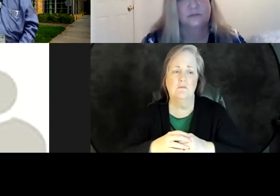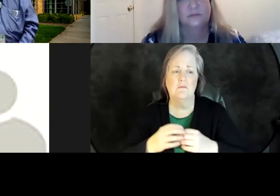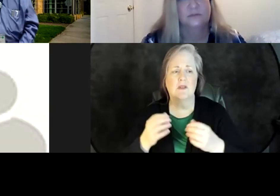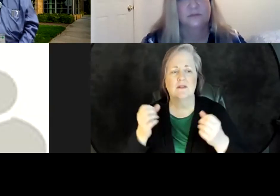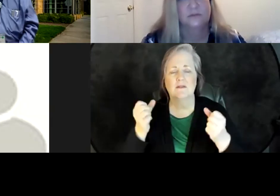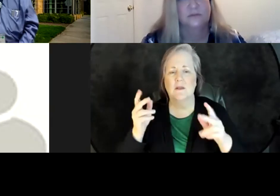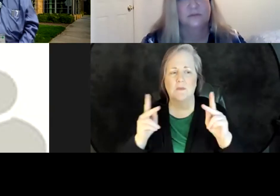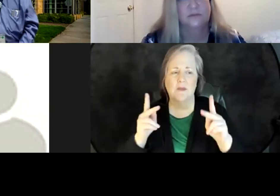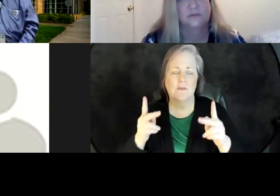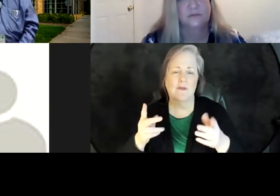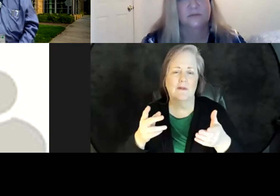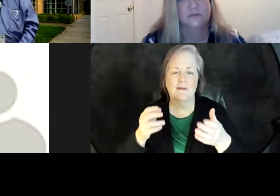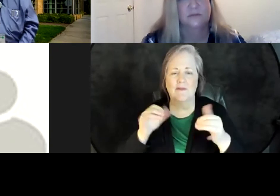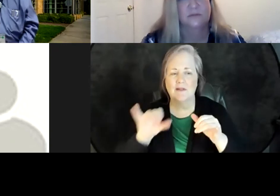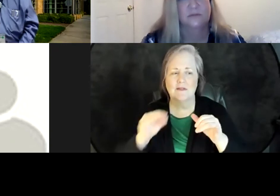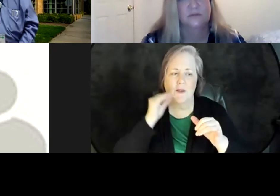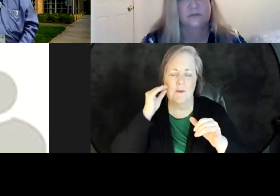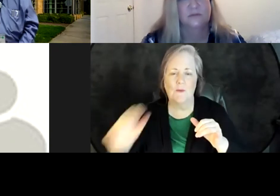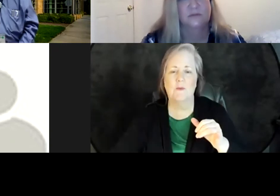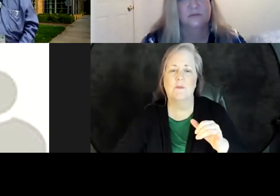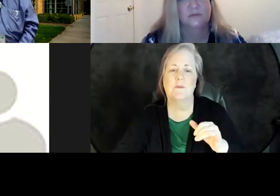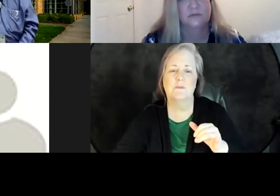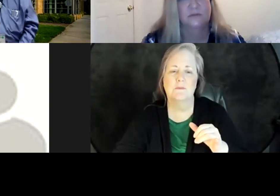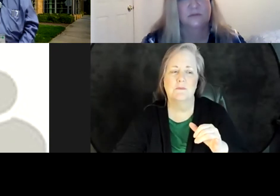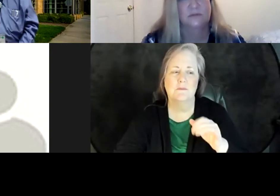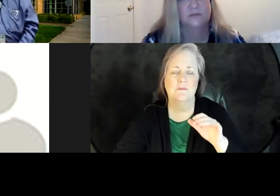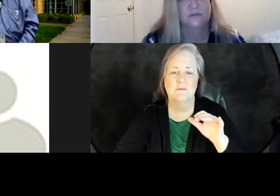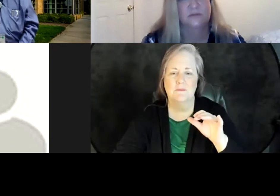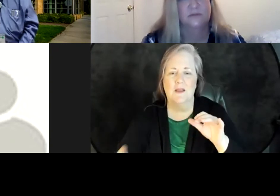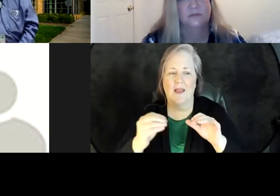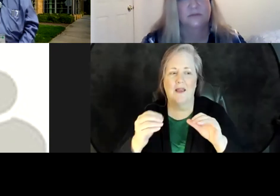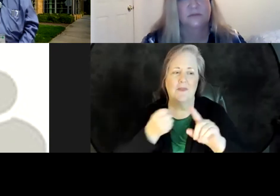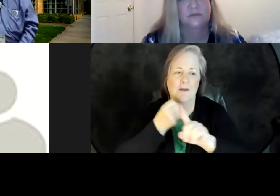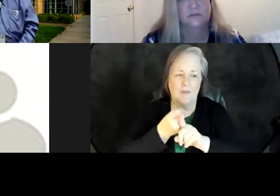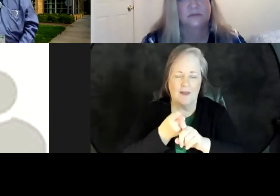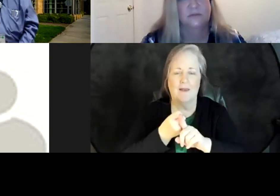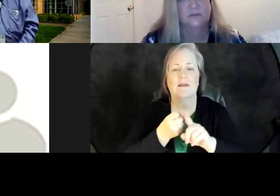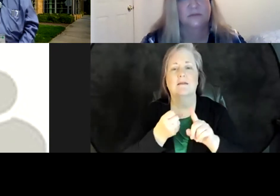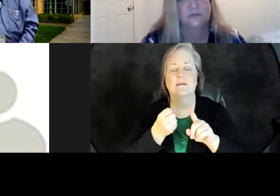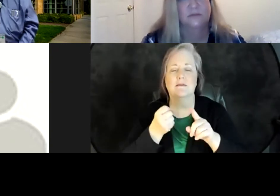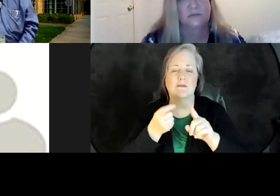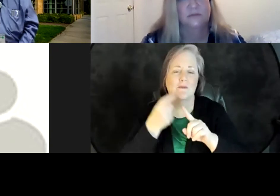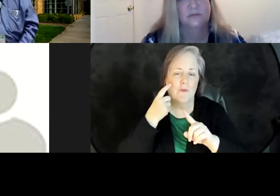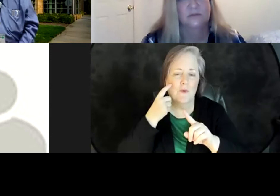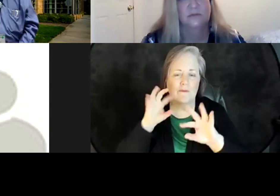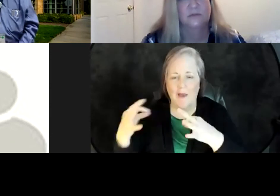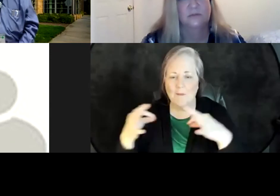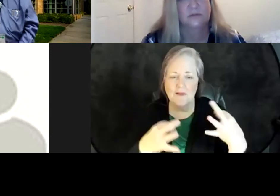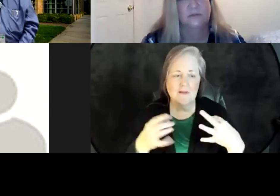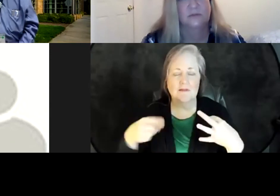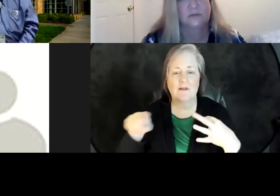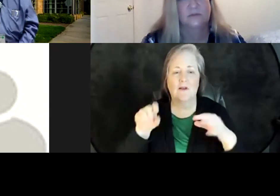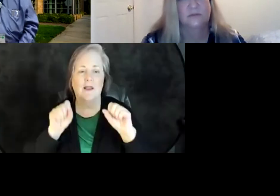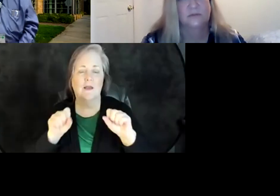have had to stay home and what the impact has been, and realizing that for families that were able